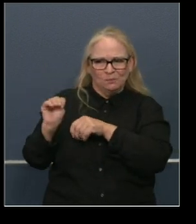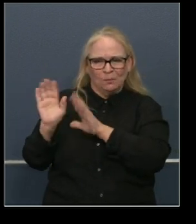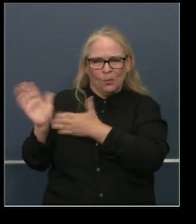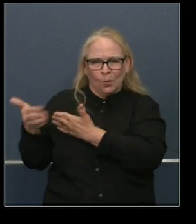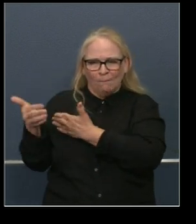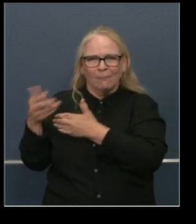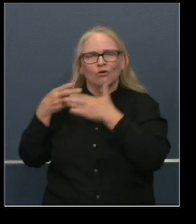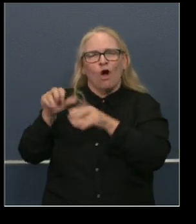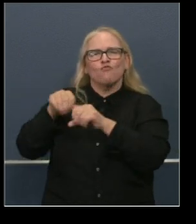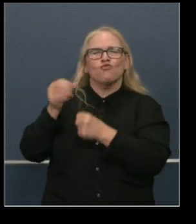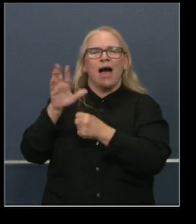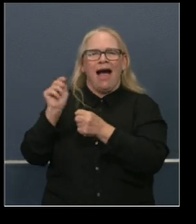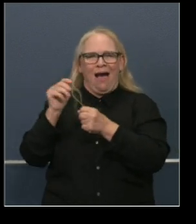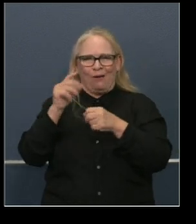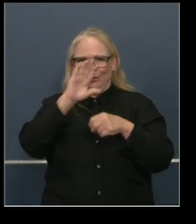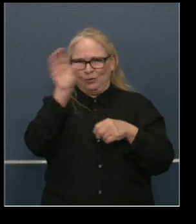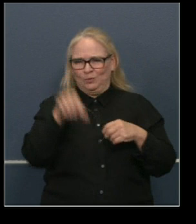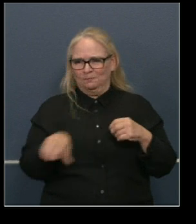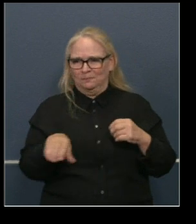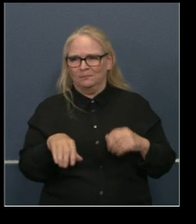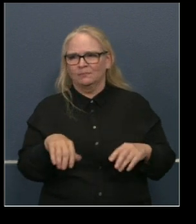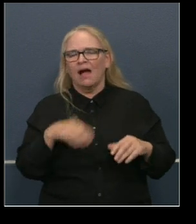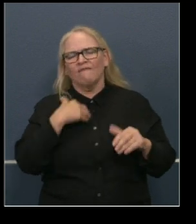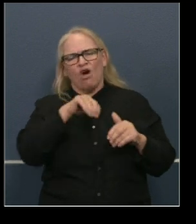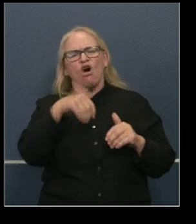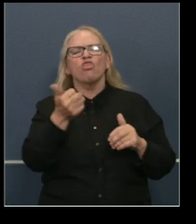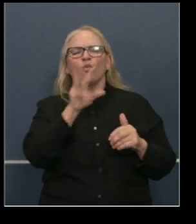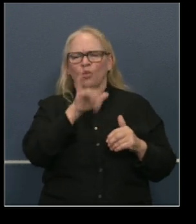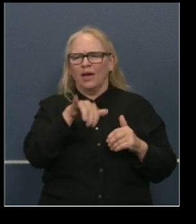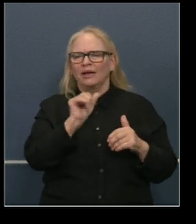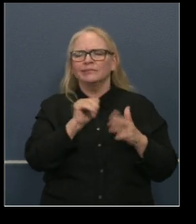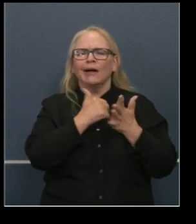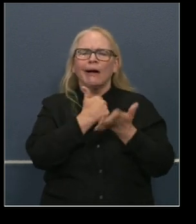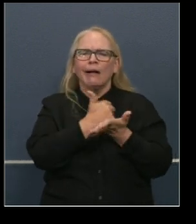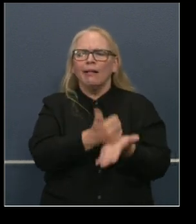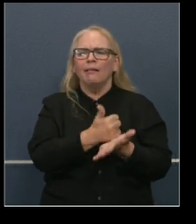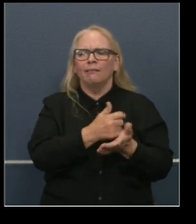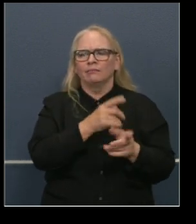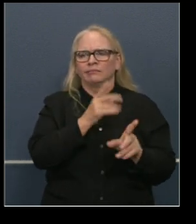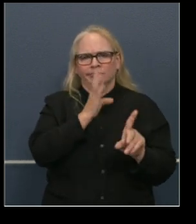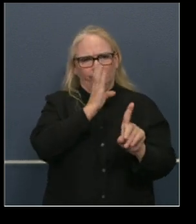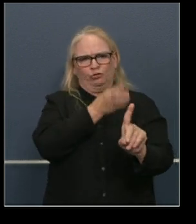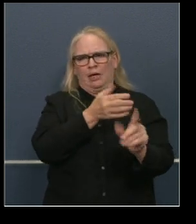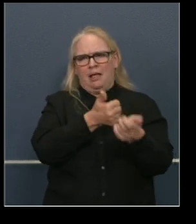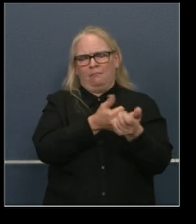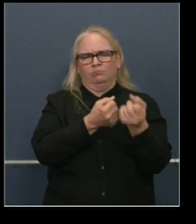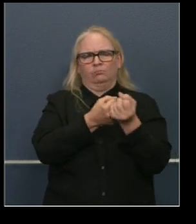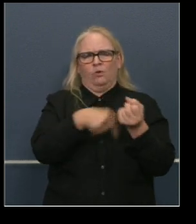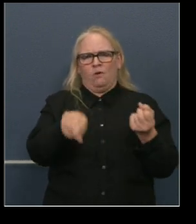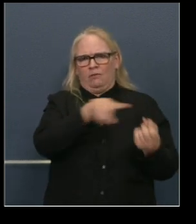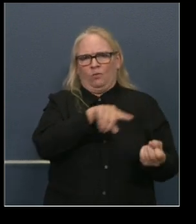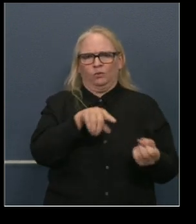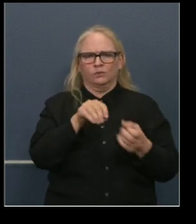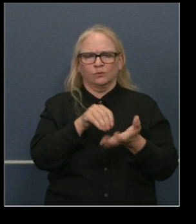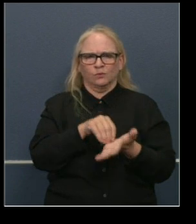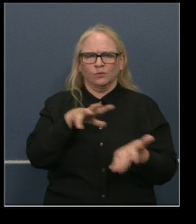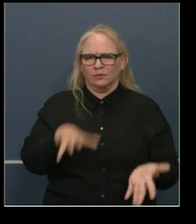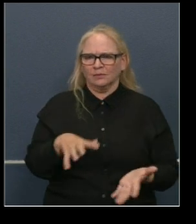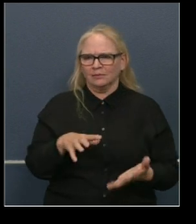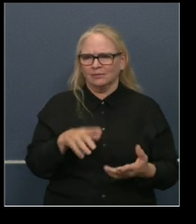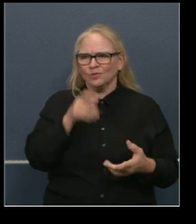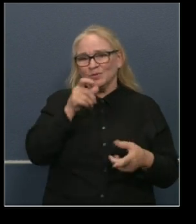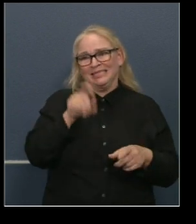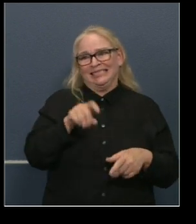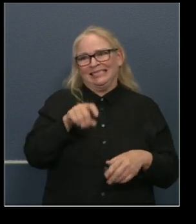other contexts to work directly with students in the ways that they need to receive services. So I